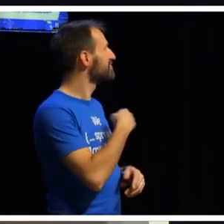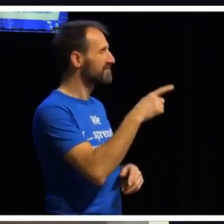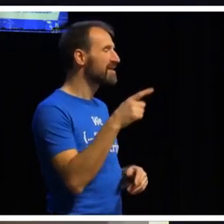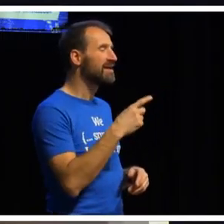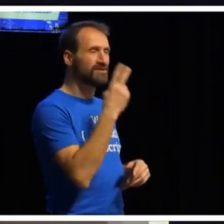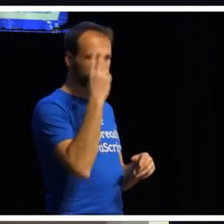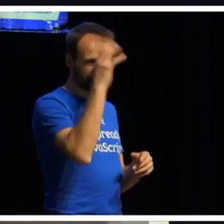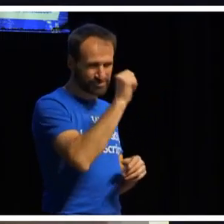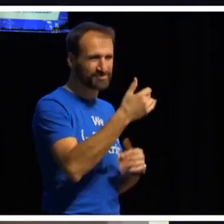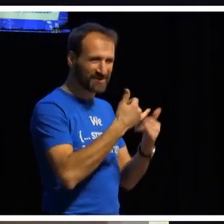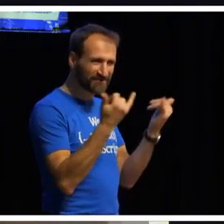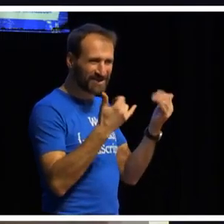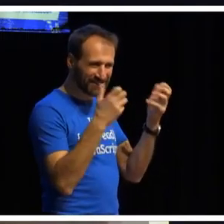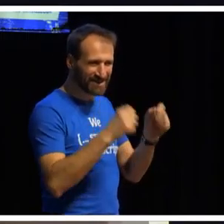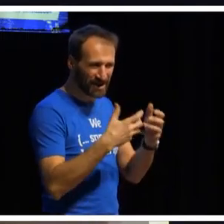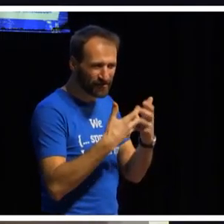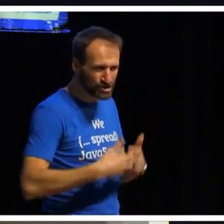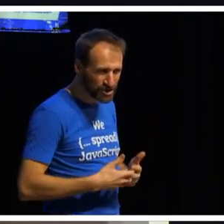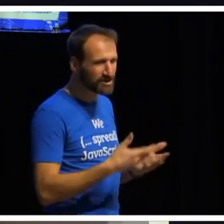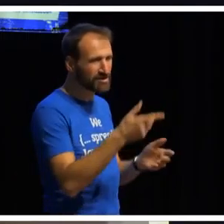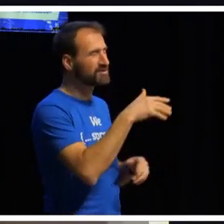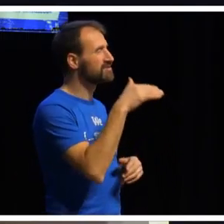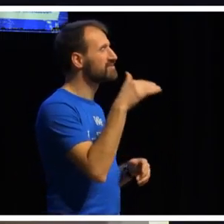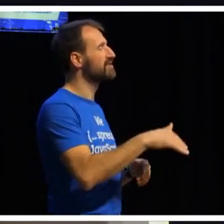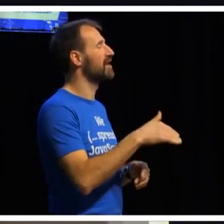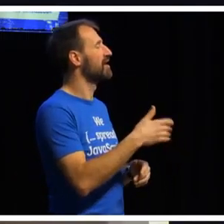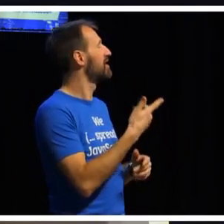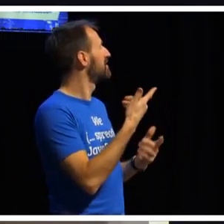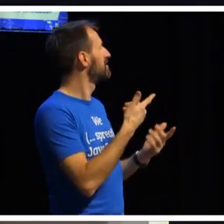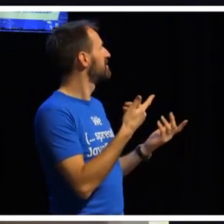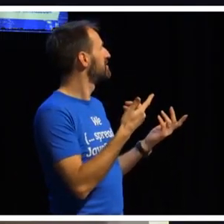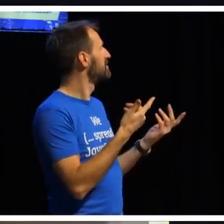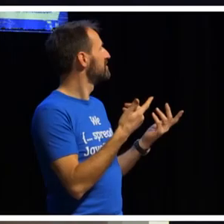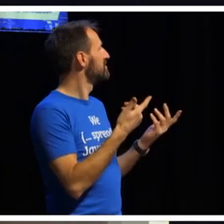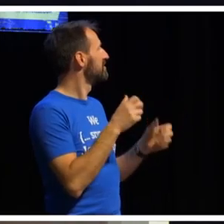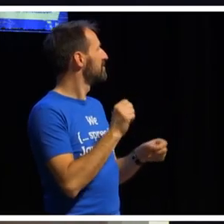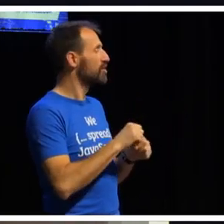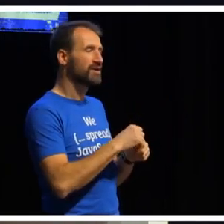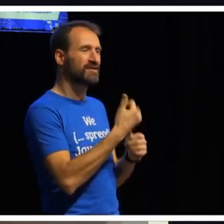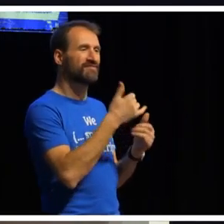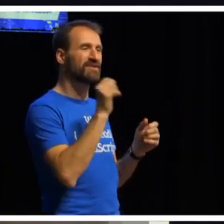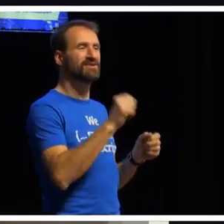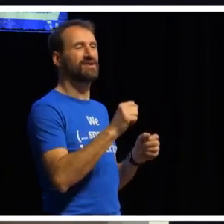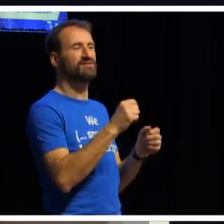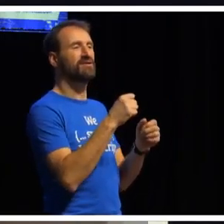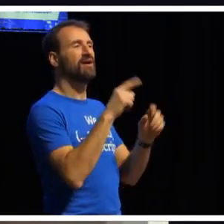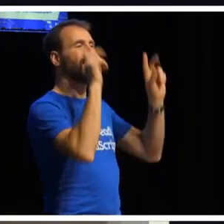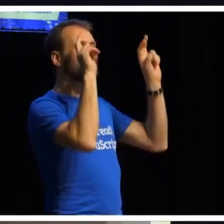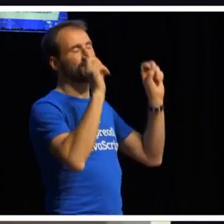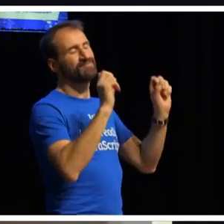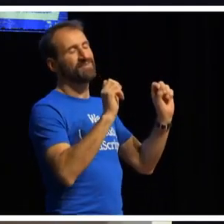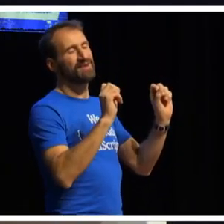got not only the way that you can advertise stuff with it, but